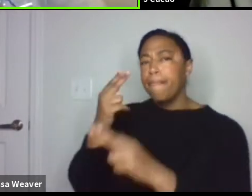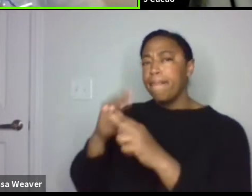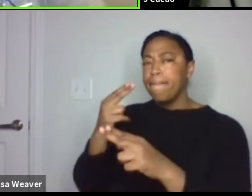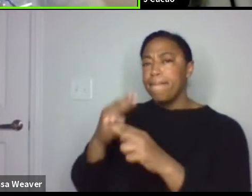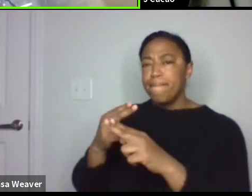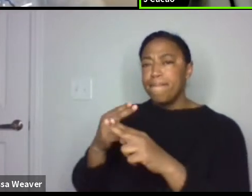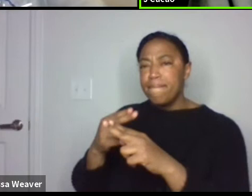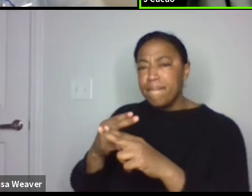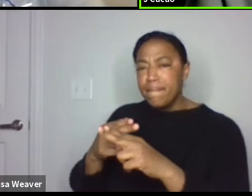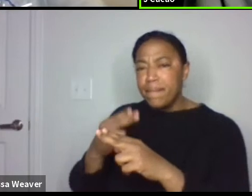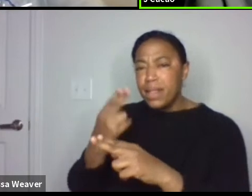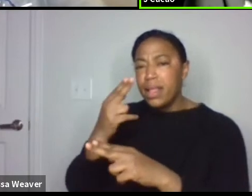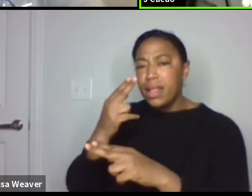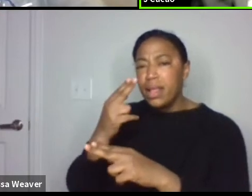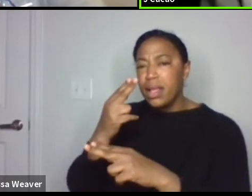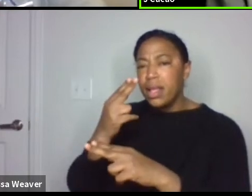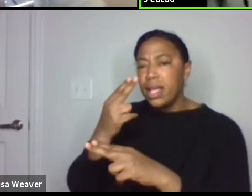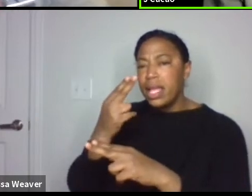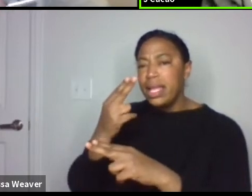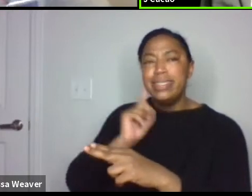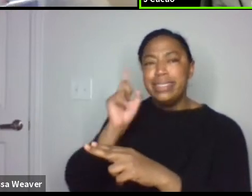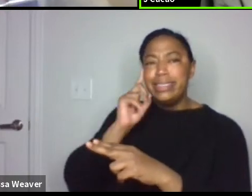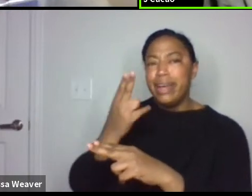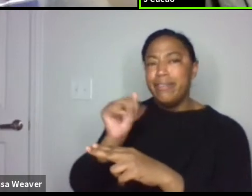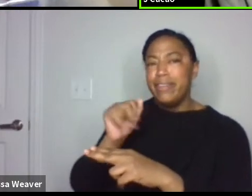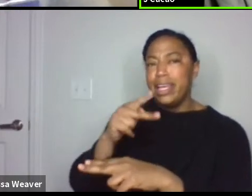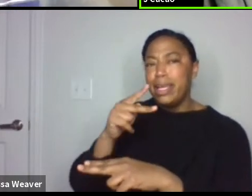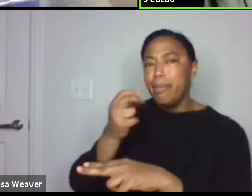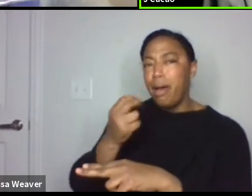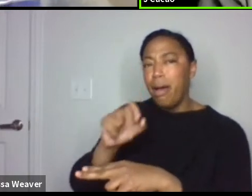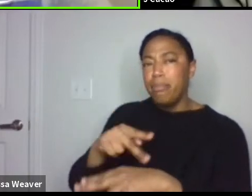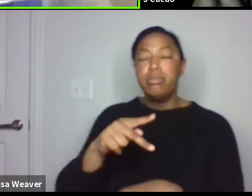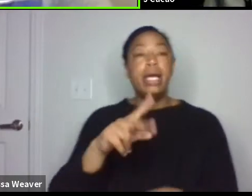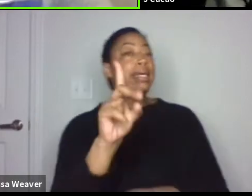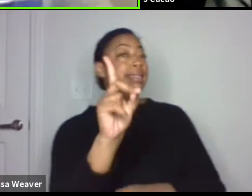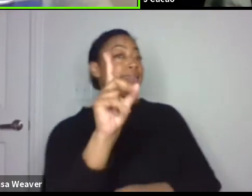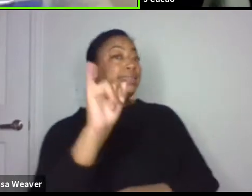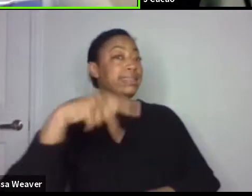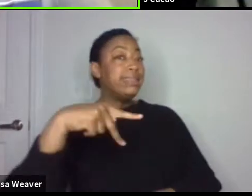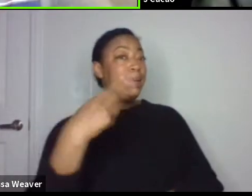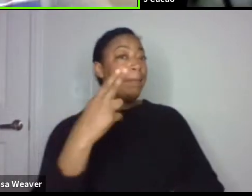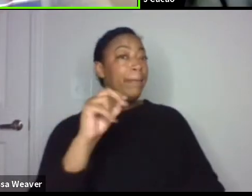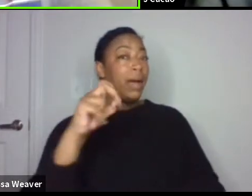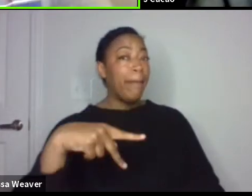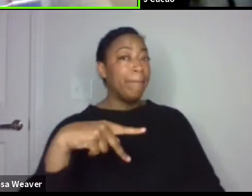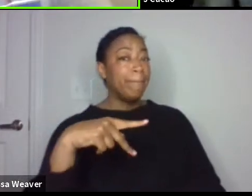is again? Oh, dip hop. It's deaf hip hop. Is it big?